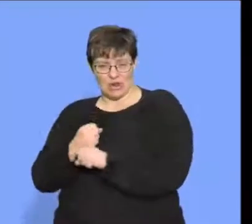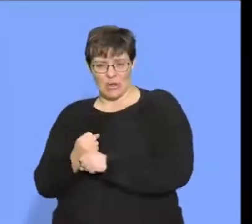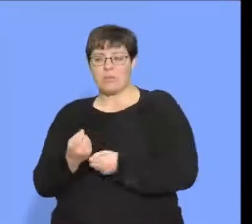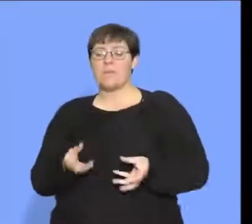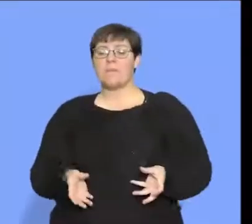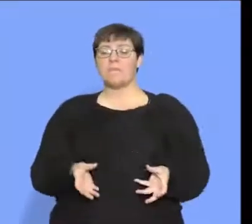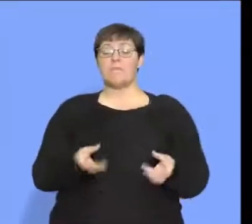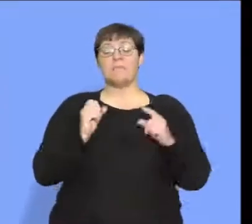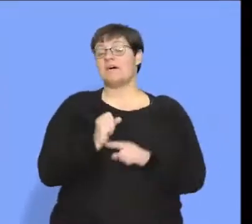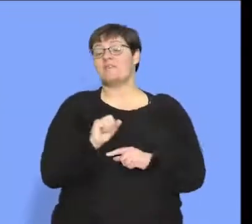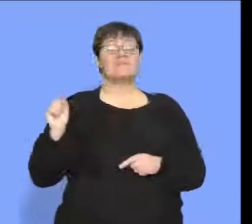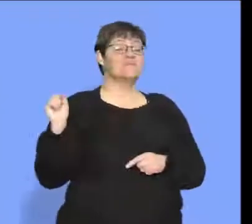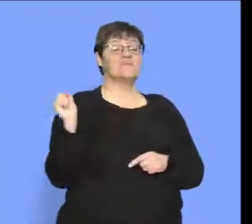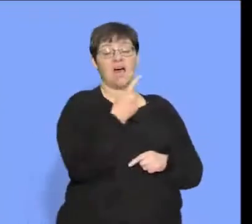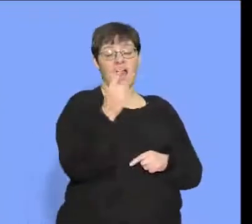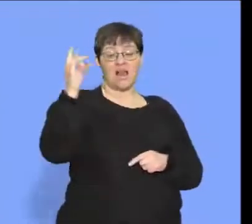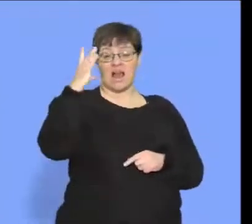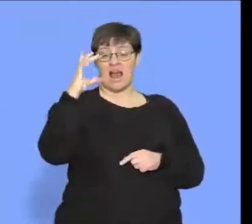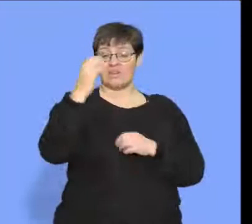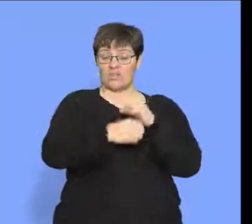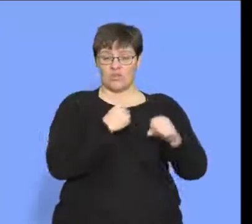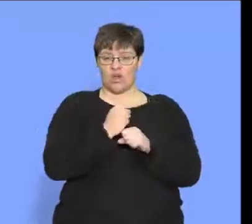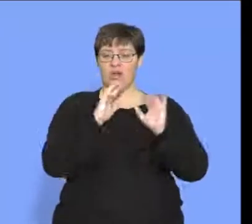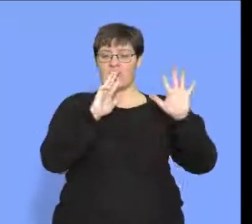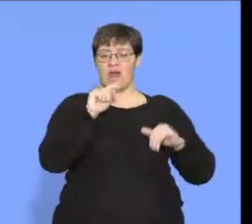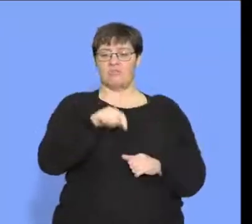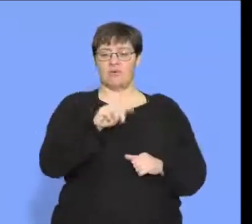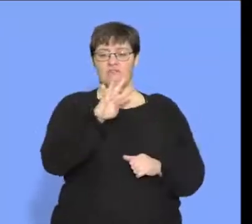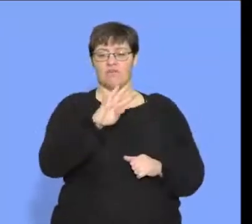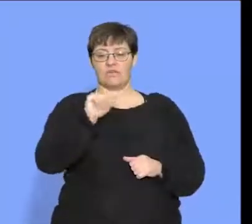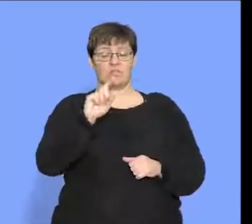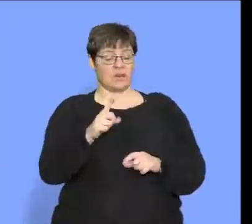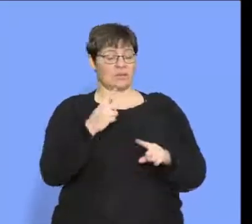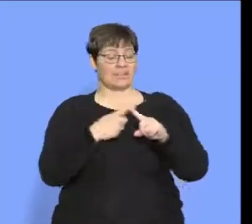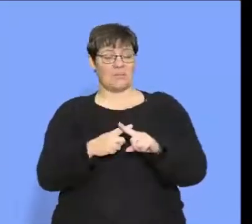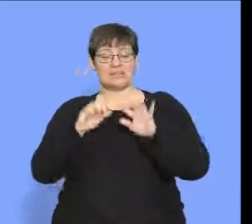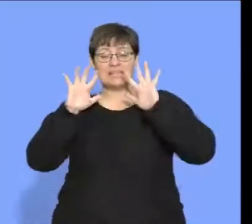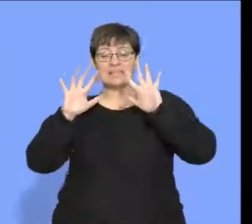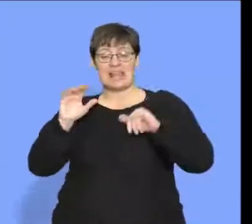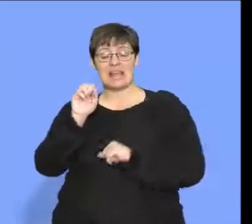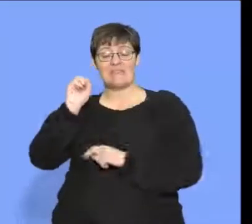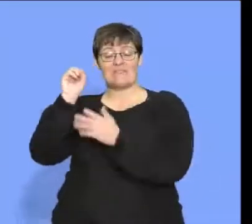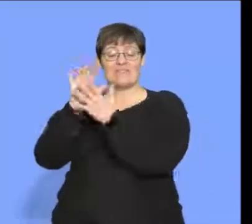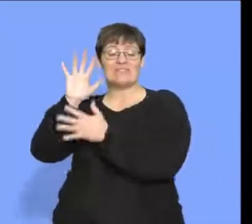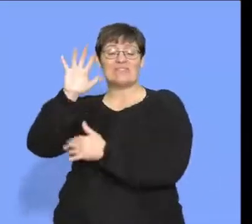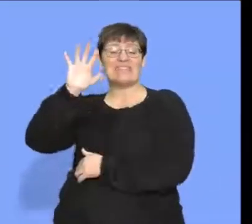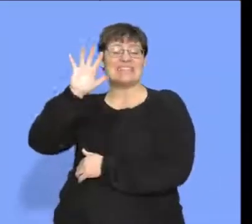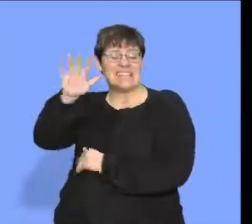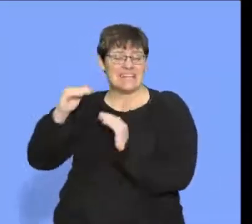year, we get that the distance of a single light year is 9.461 times 10 to the power